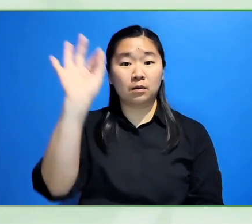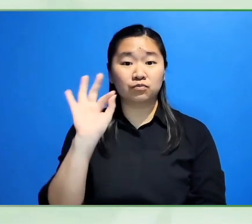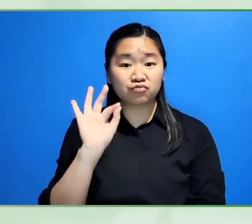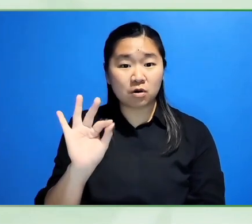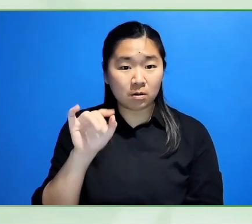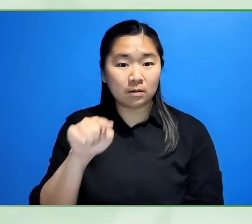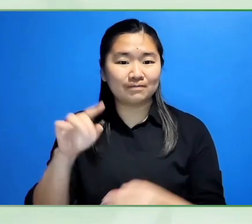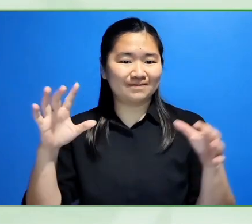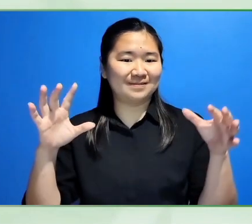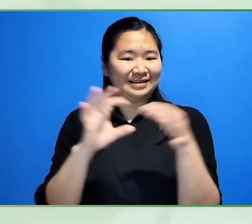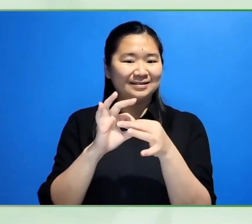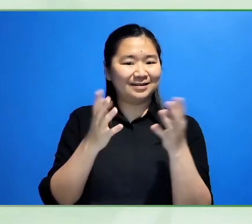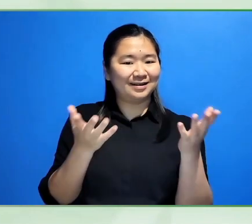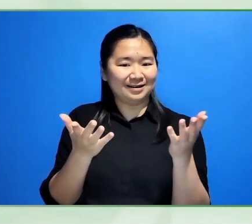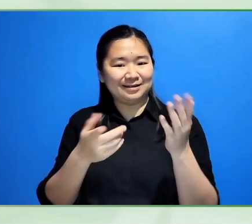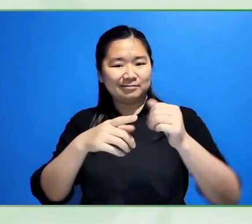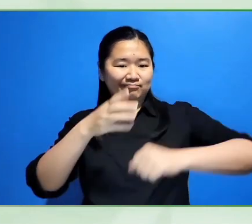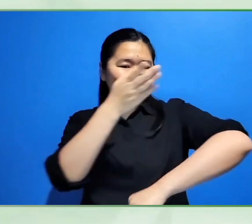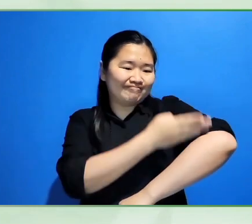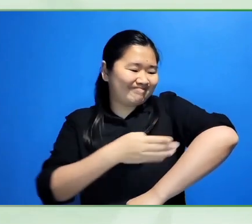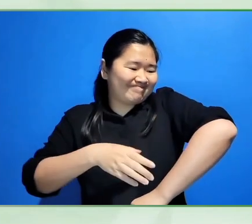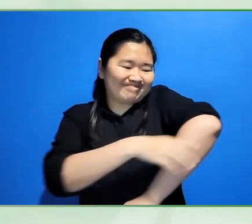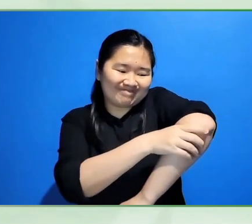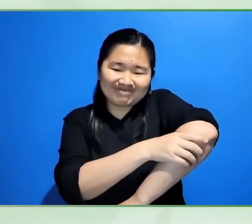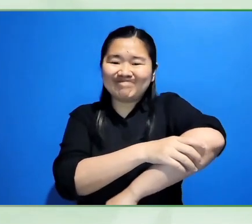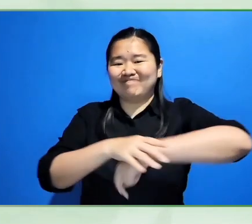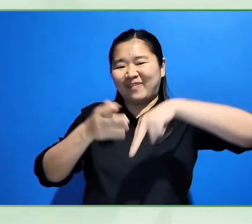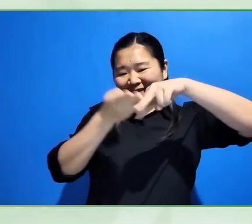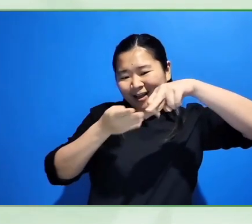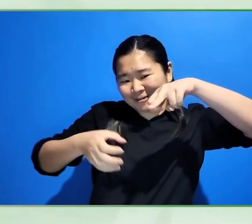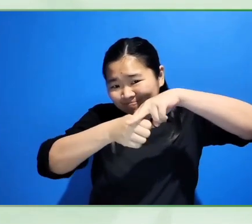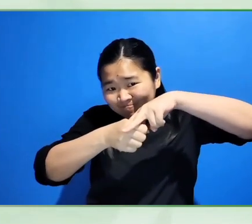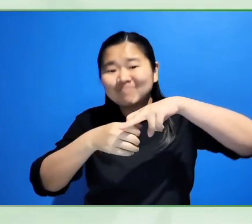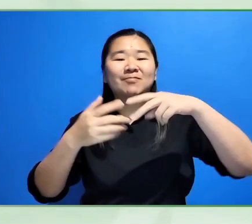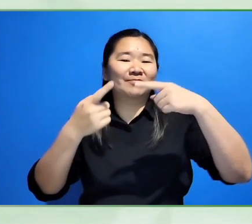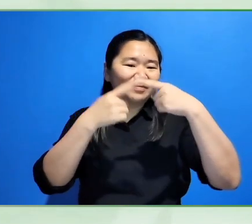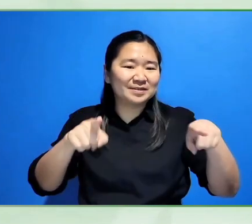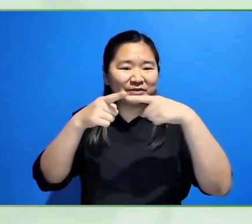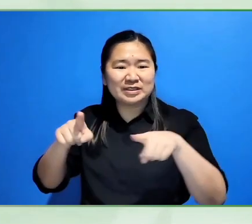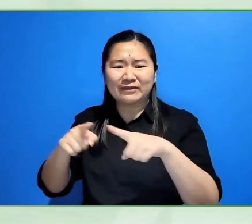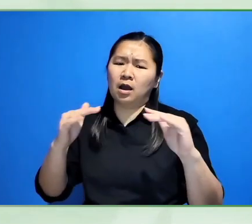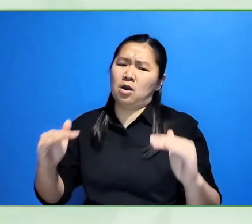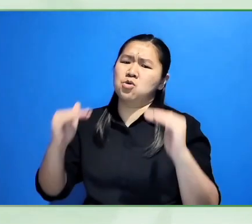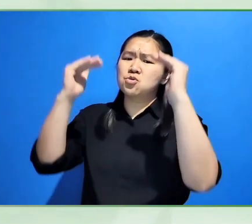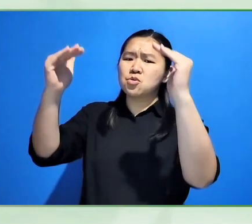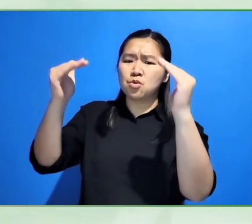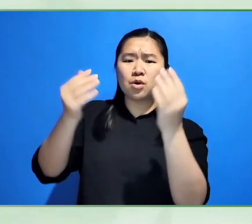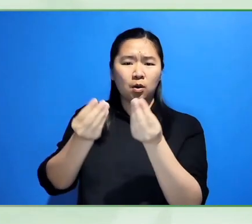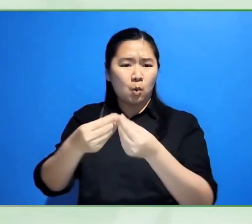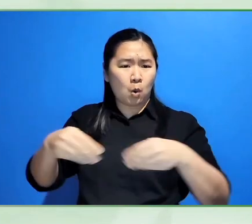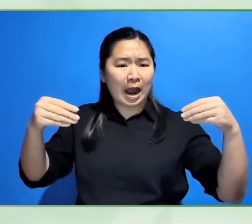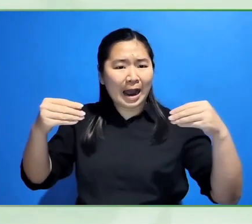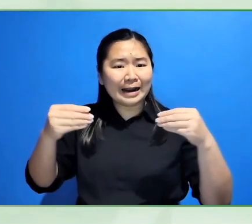have to admit that there is some overlap, not too much, but there is some overlap with the previous session, which actually was talking